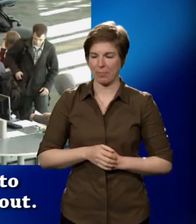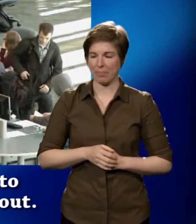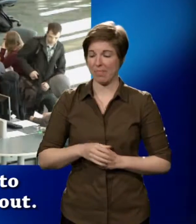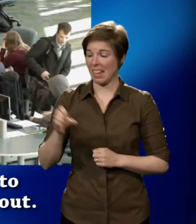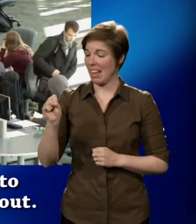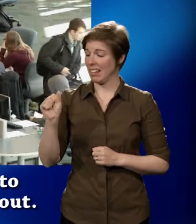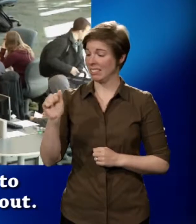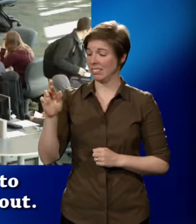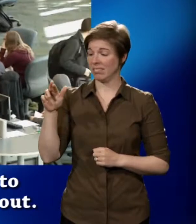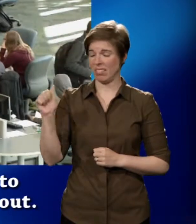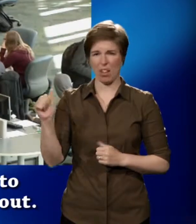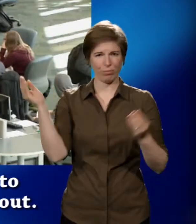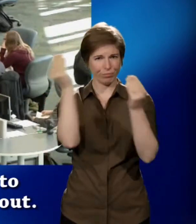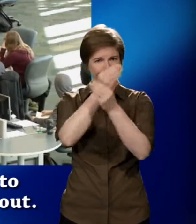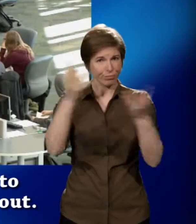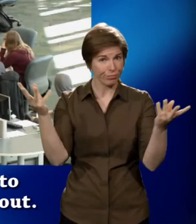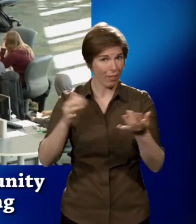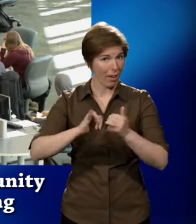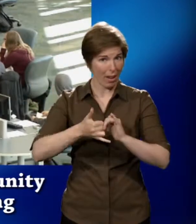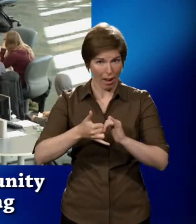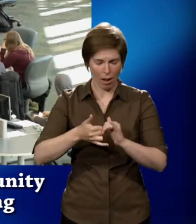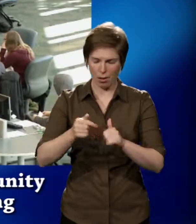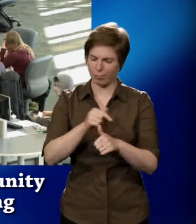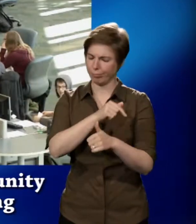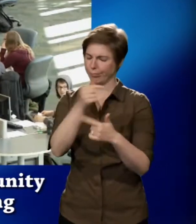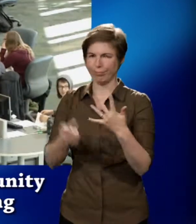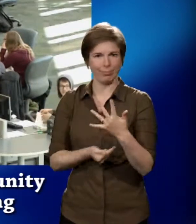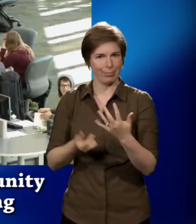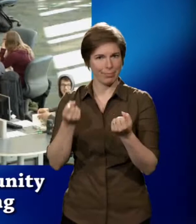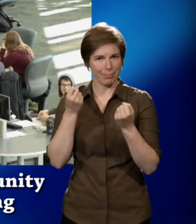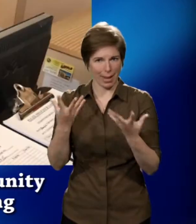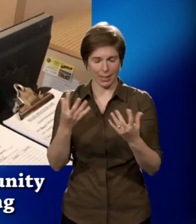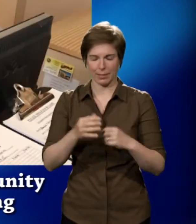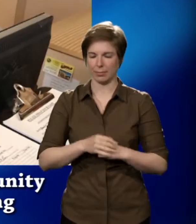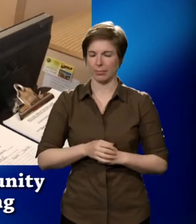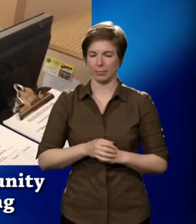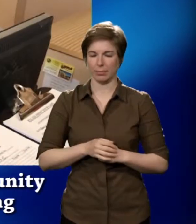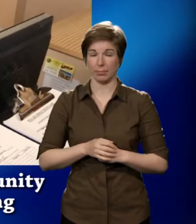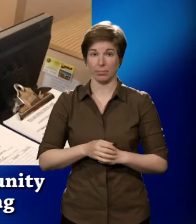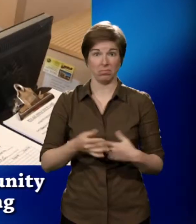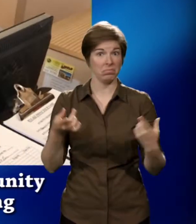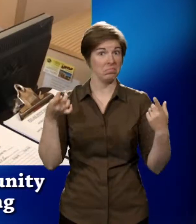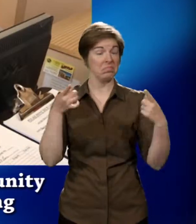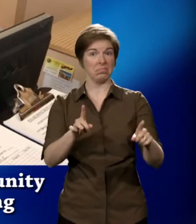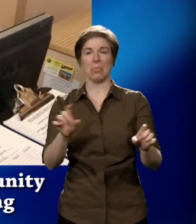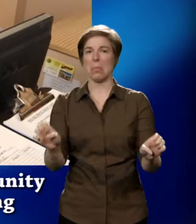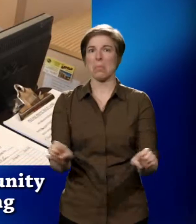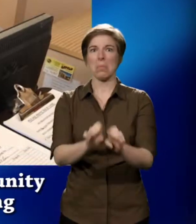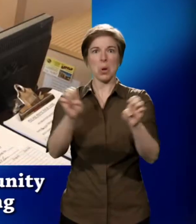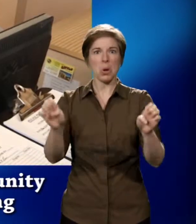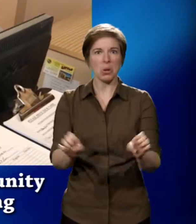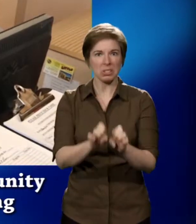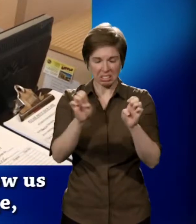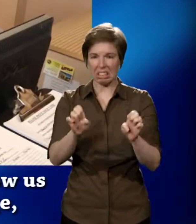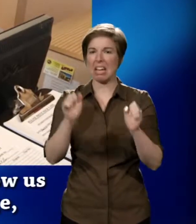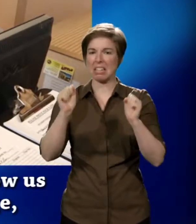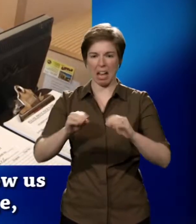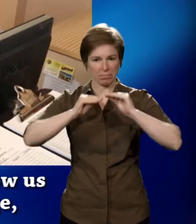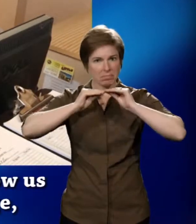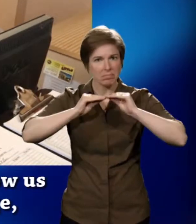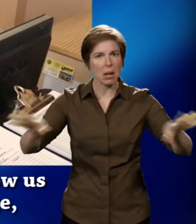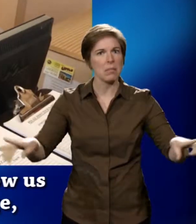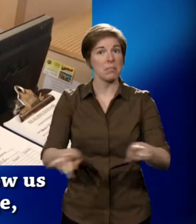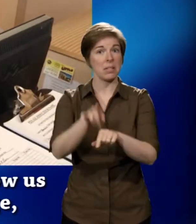use multi-mediums to get the message out. If we wanted to tell the college community about a serious emergency affecting one of